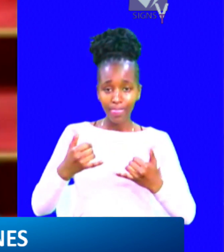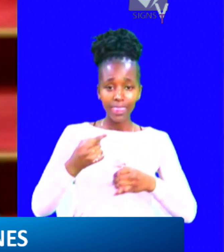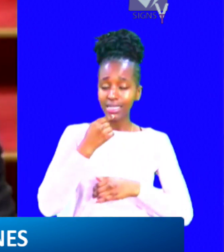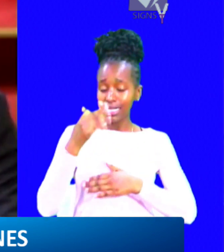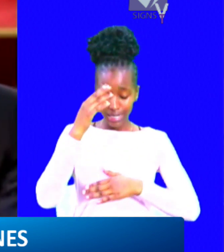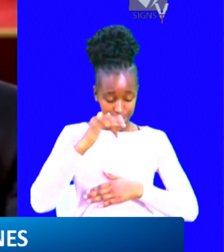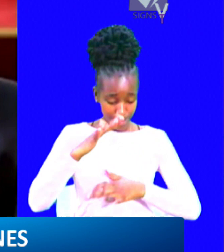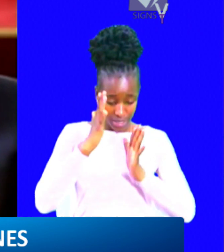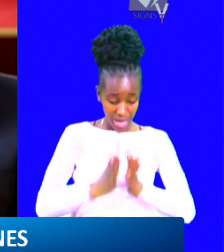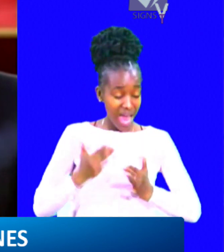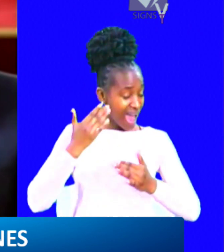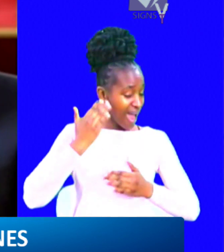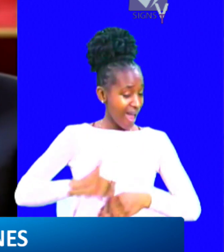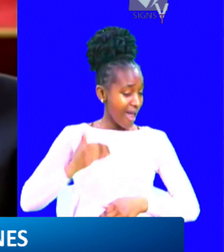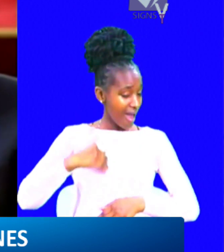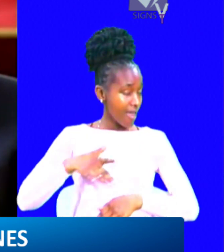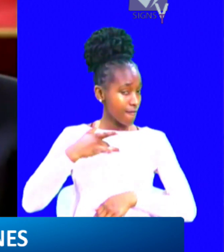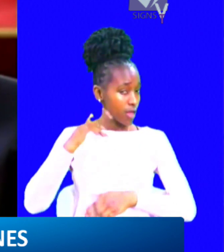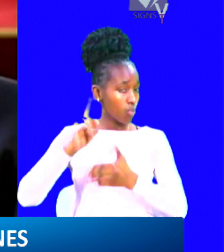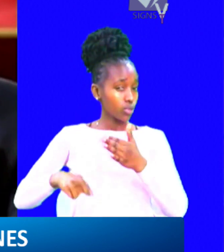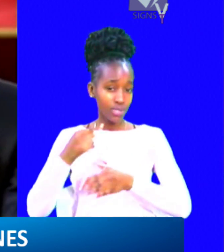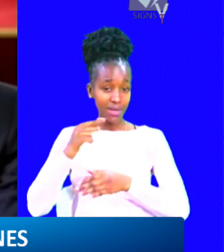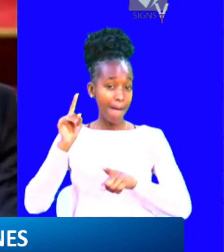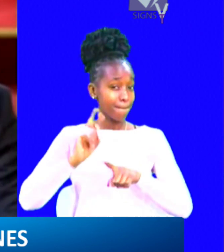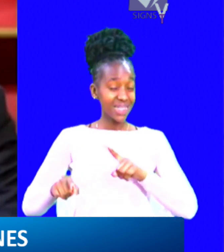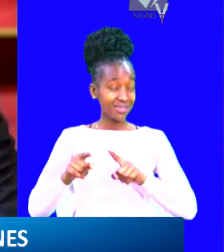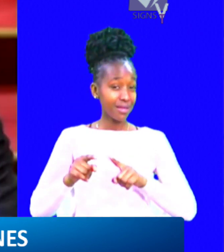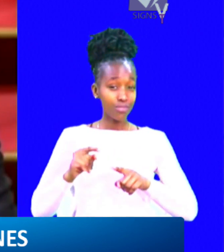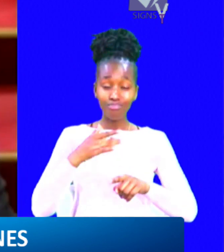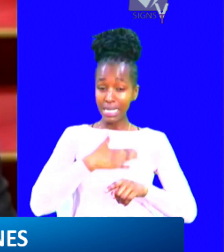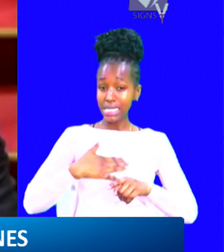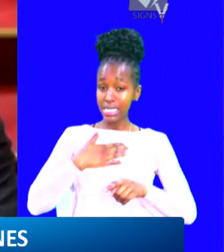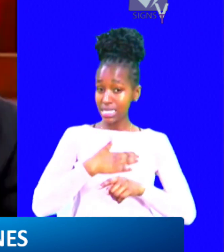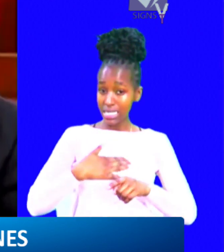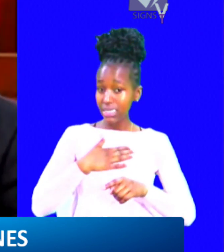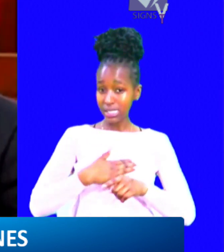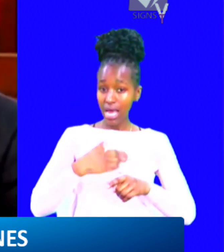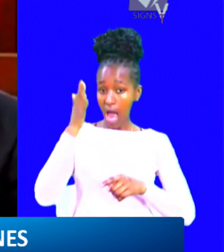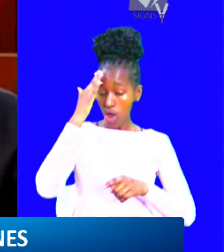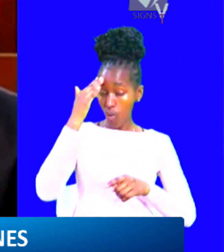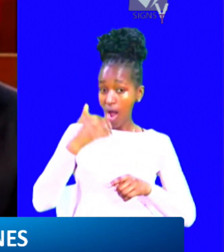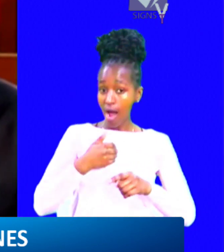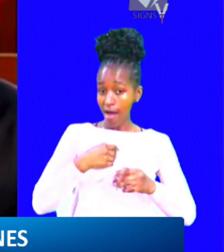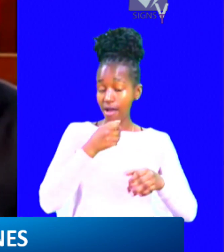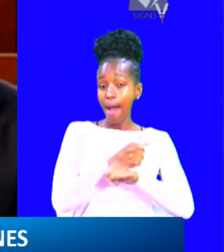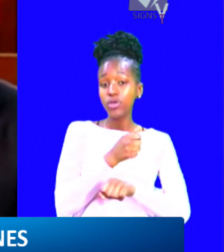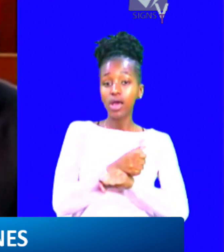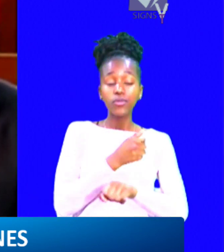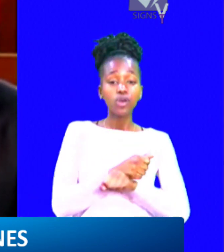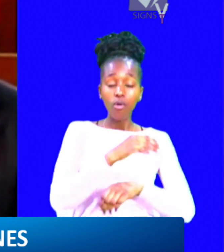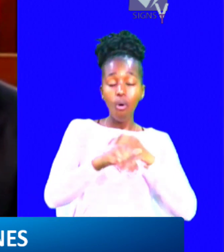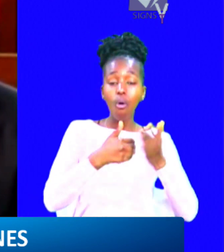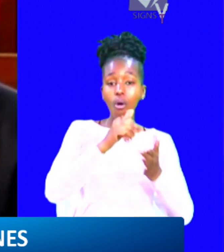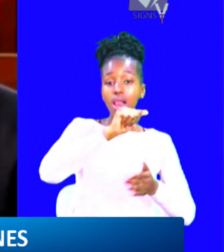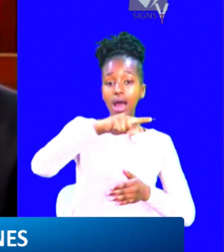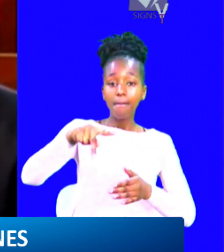feel what Mr. Ndolo says, there could be an element of abuse of all these apps. In this digital age,